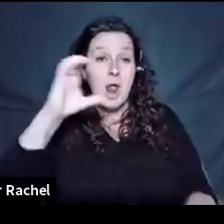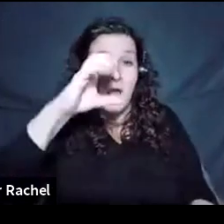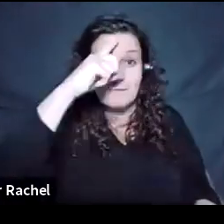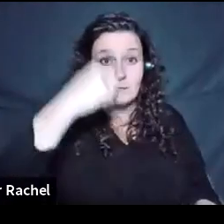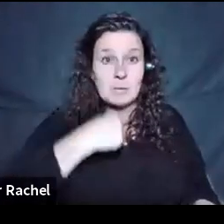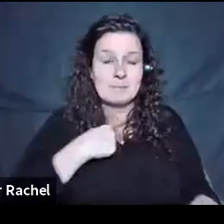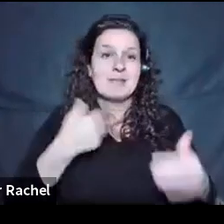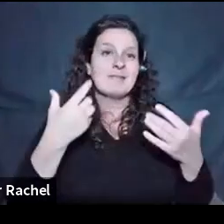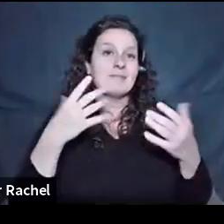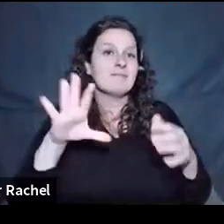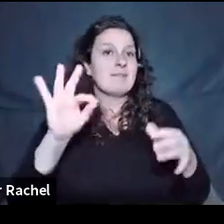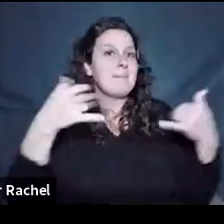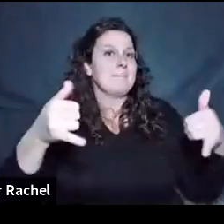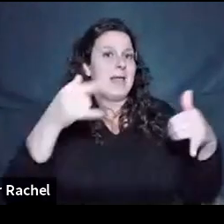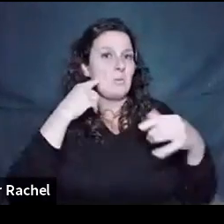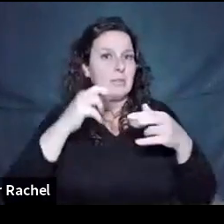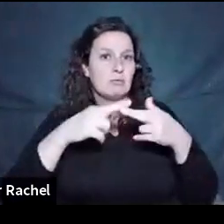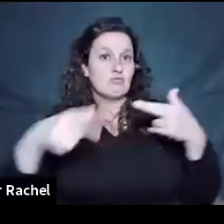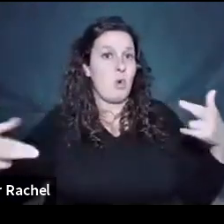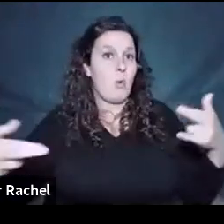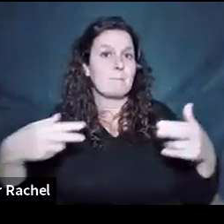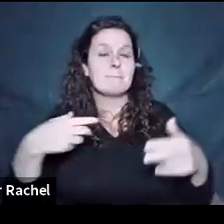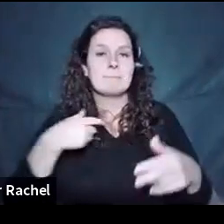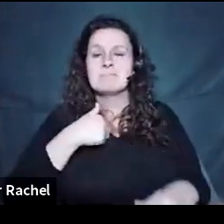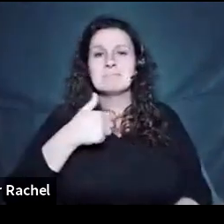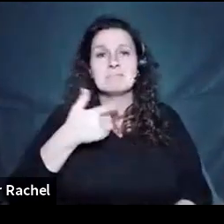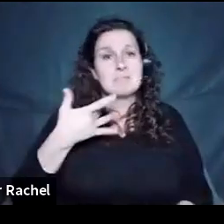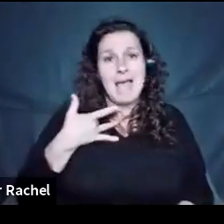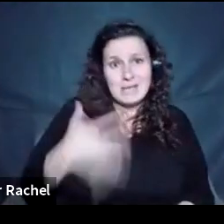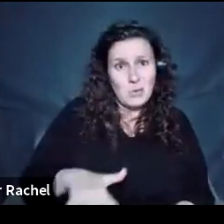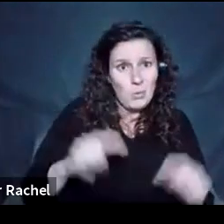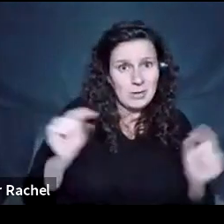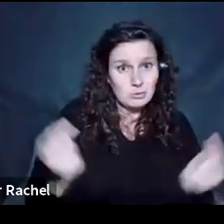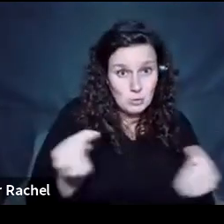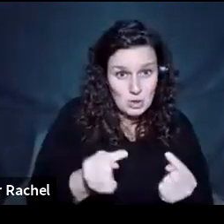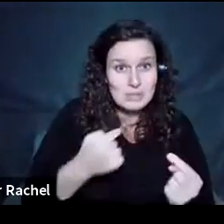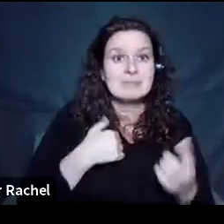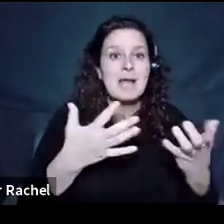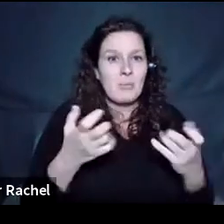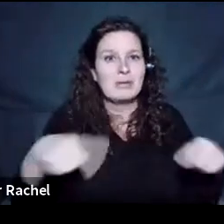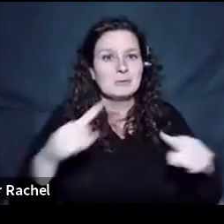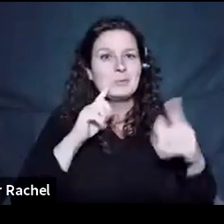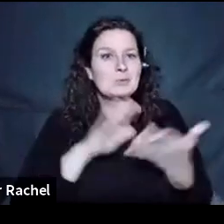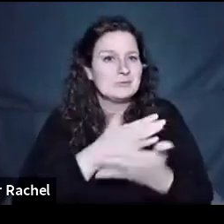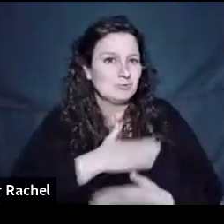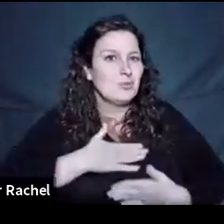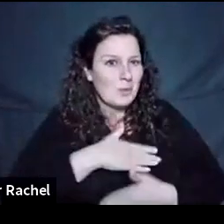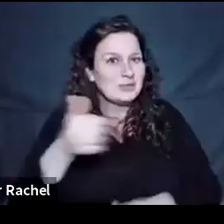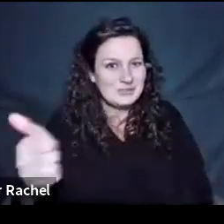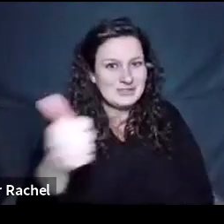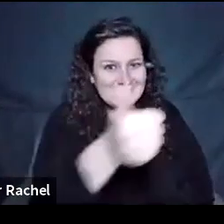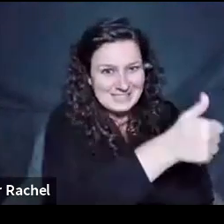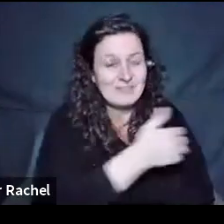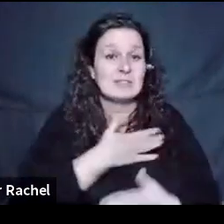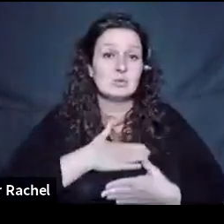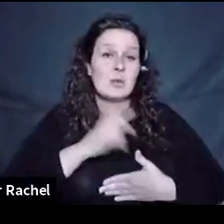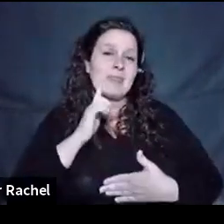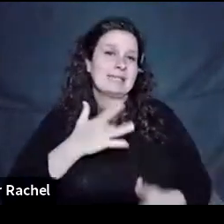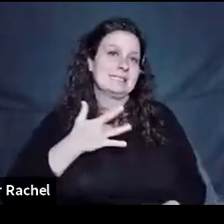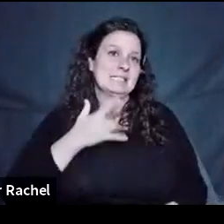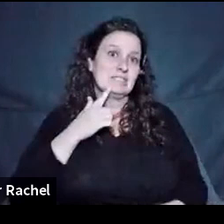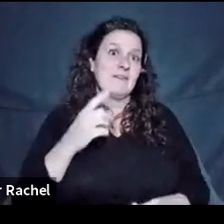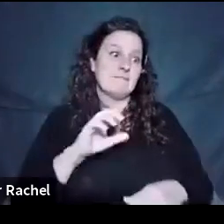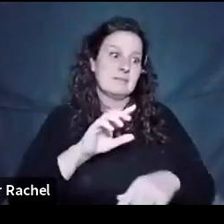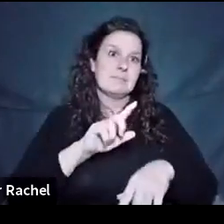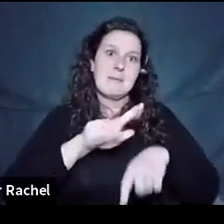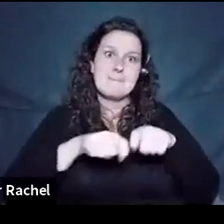in rope, is because I pretty much don't want it to hurt. I want you to enjoy yourself and enjoy the sensation of bondage, but it doesn't